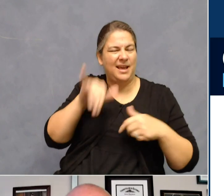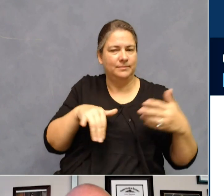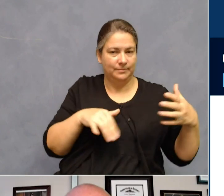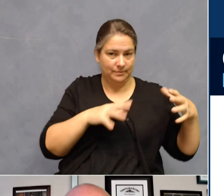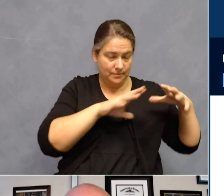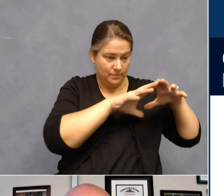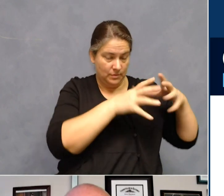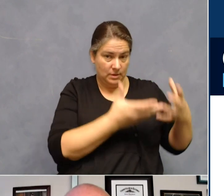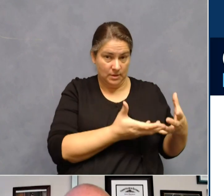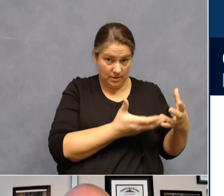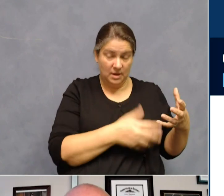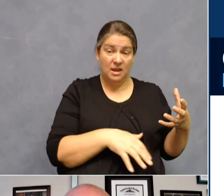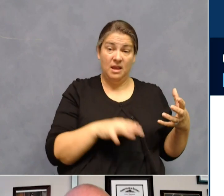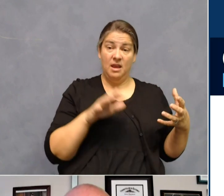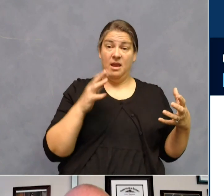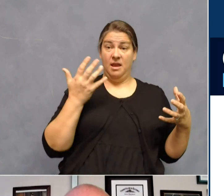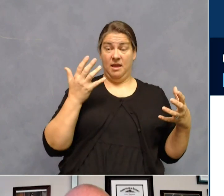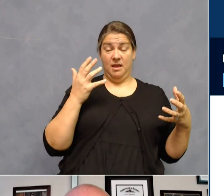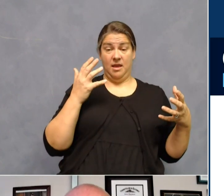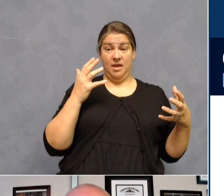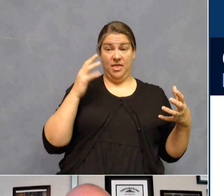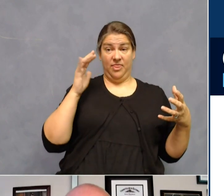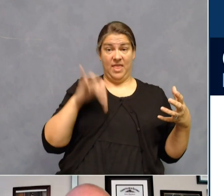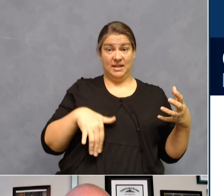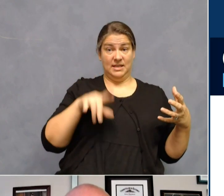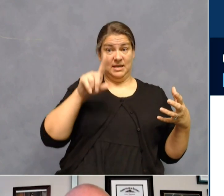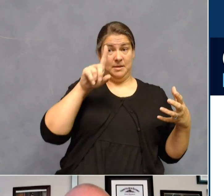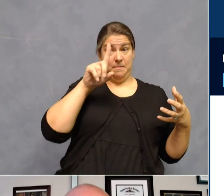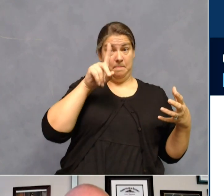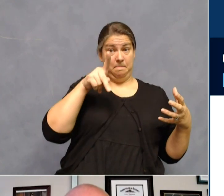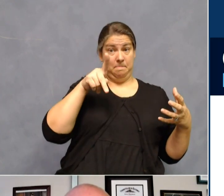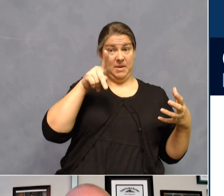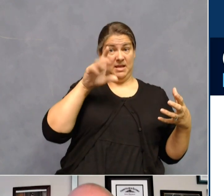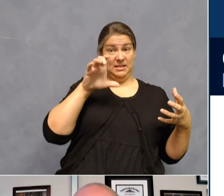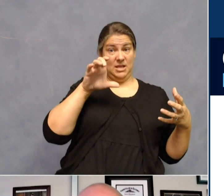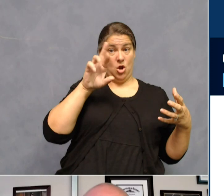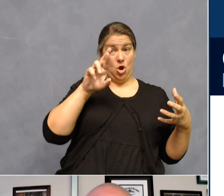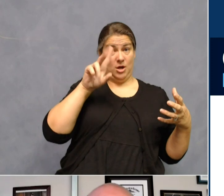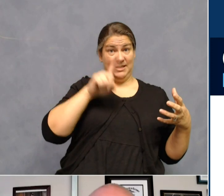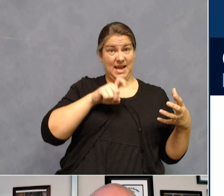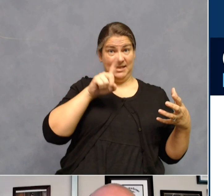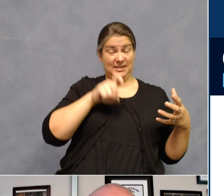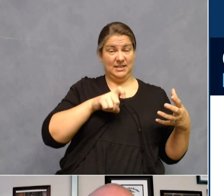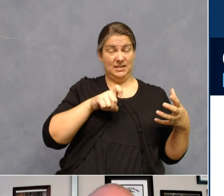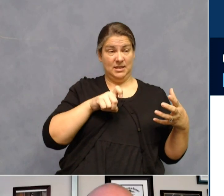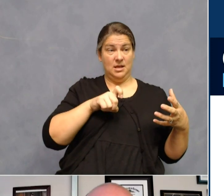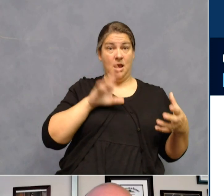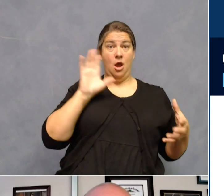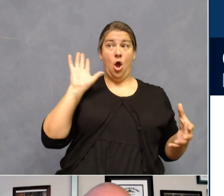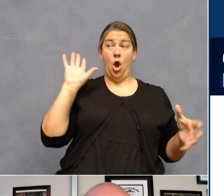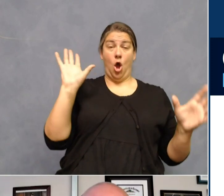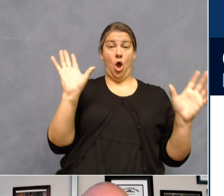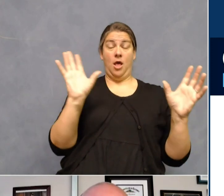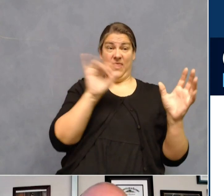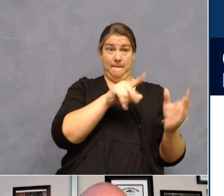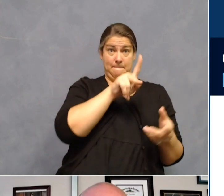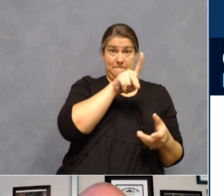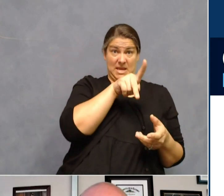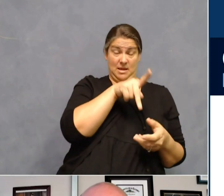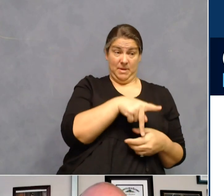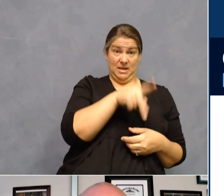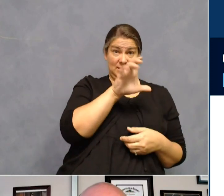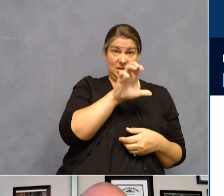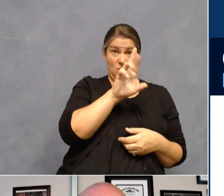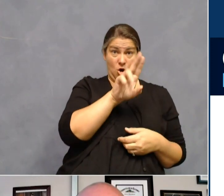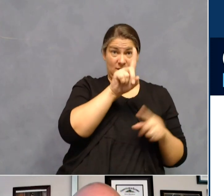55% of all of the PCR tests came in electronically. This means a laboratory has an automated feed